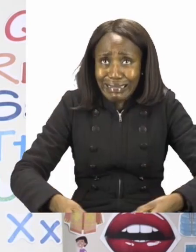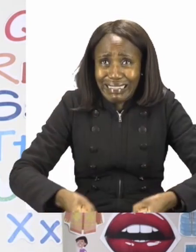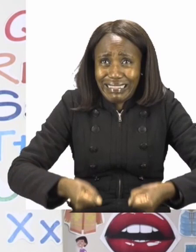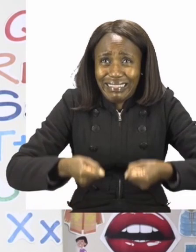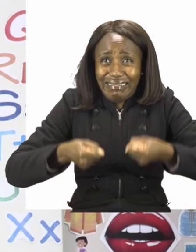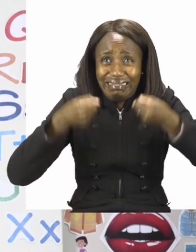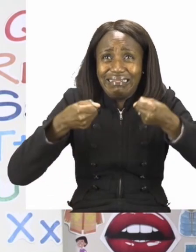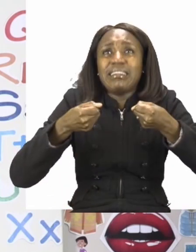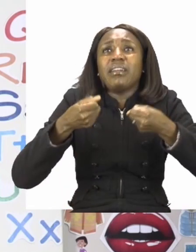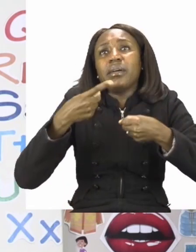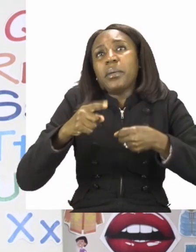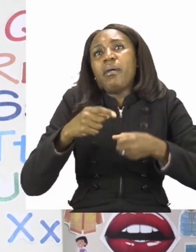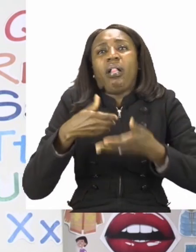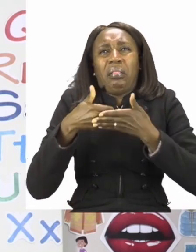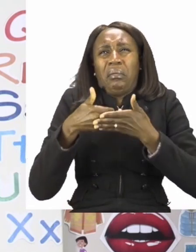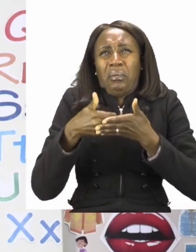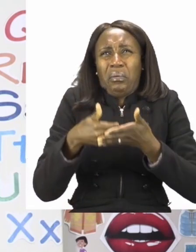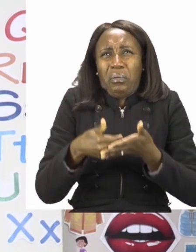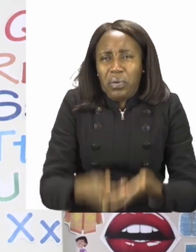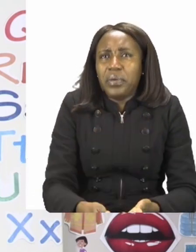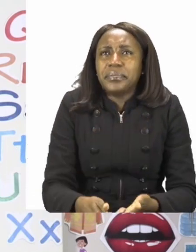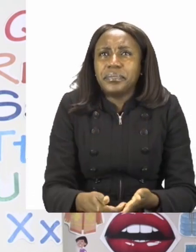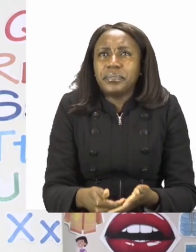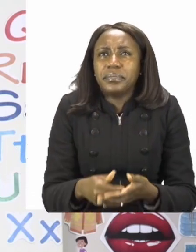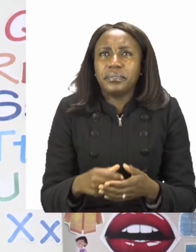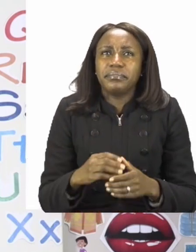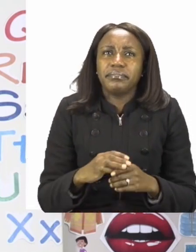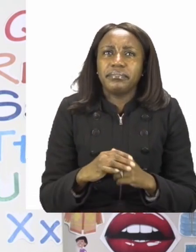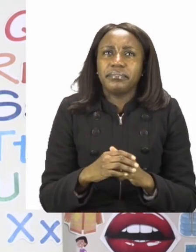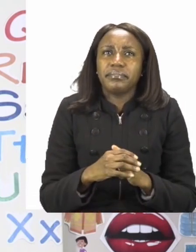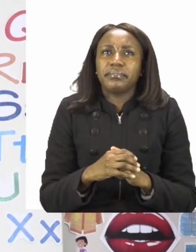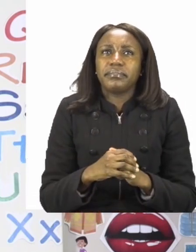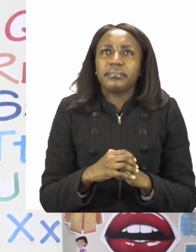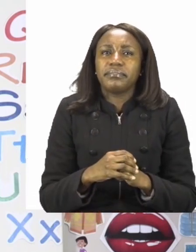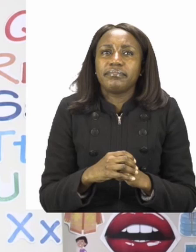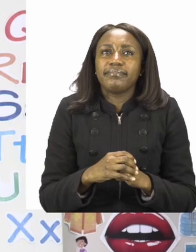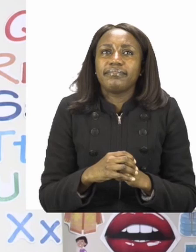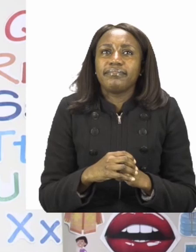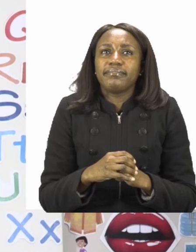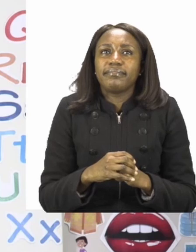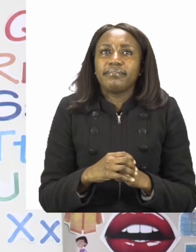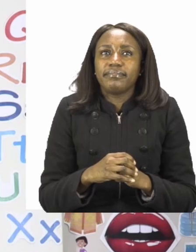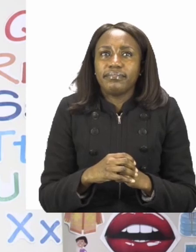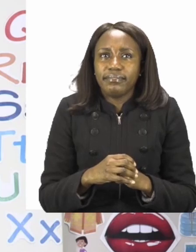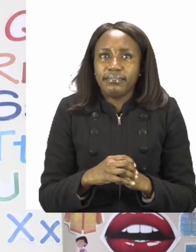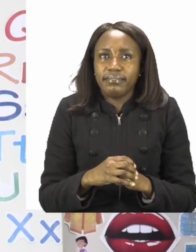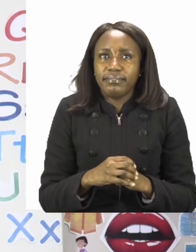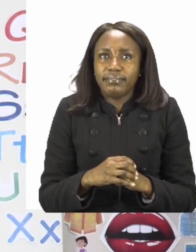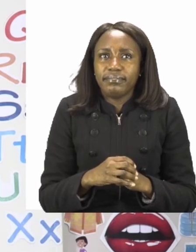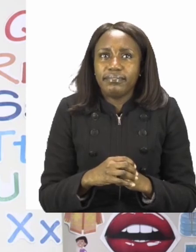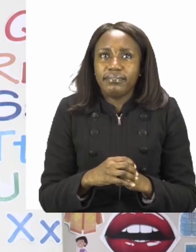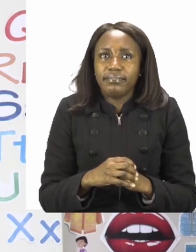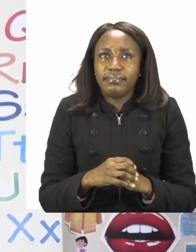hands, and when I do lift it up, it takes me a long time to lift up. And if I put